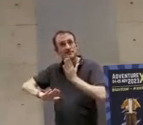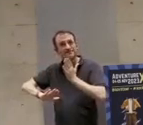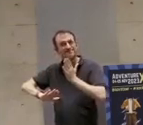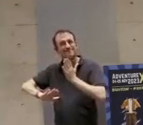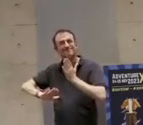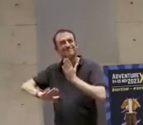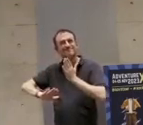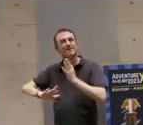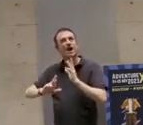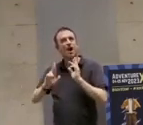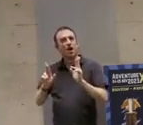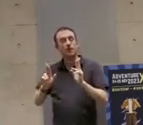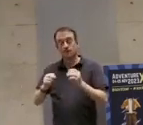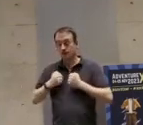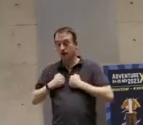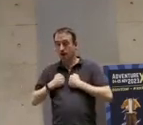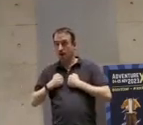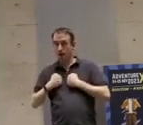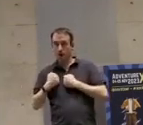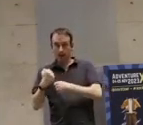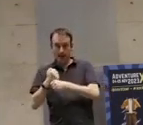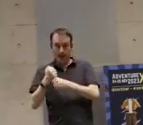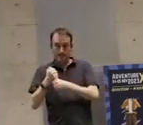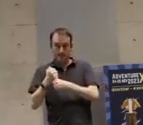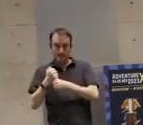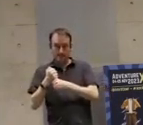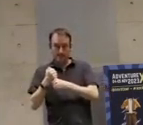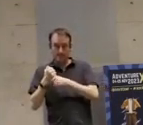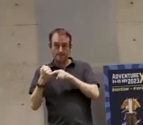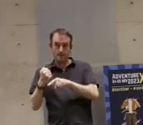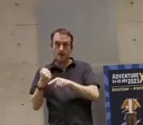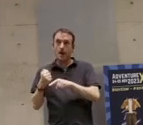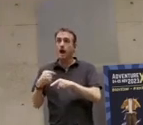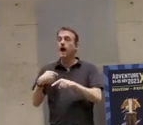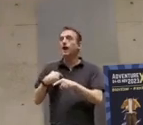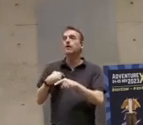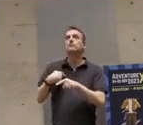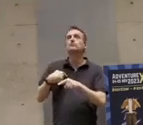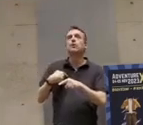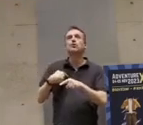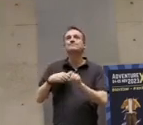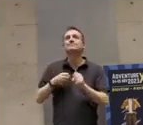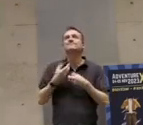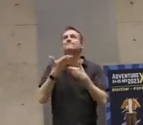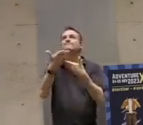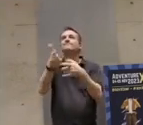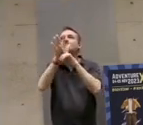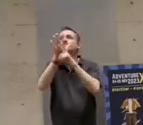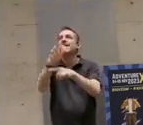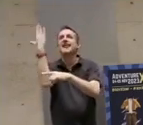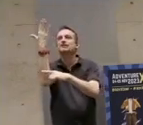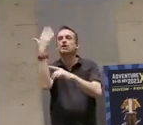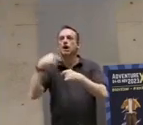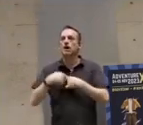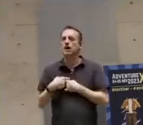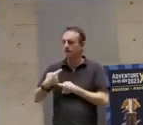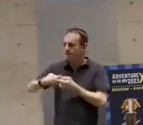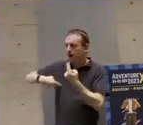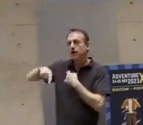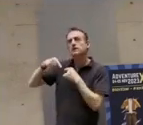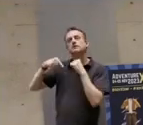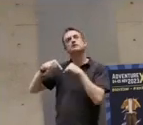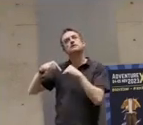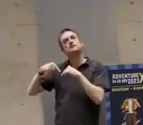that for our game, and please don't think I'm lecturing on what you guys should do, but for us, it's the case of taking